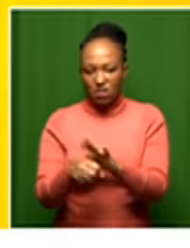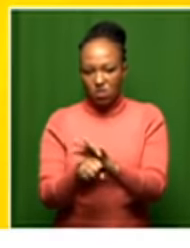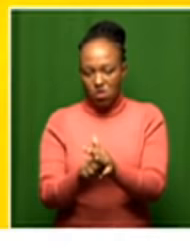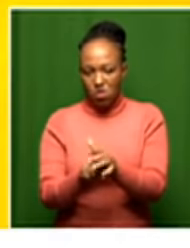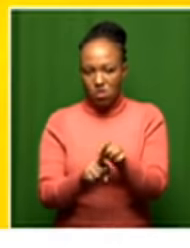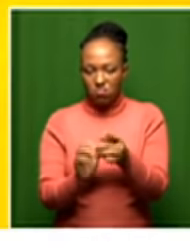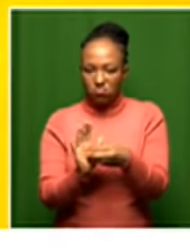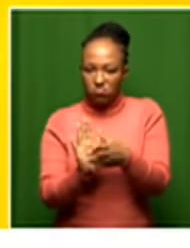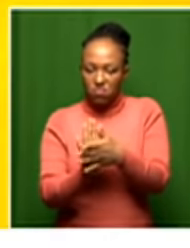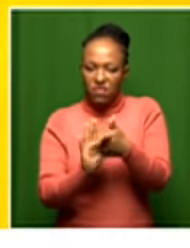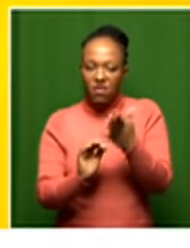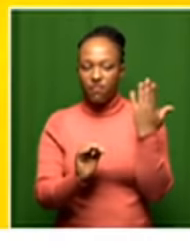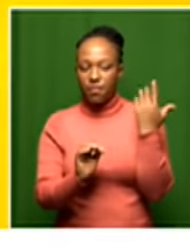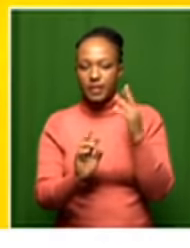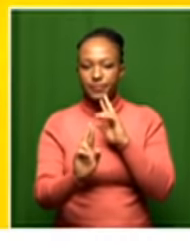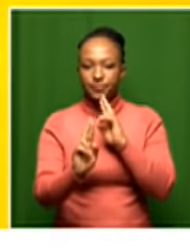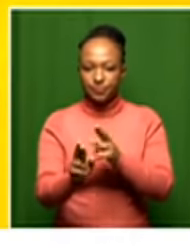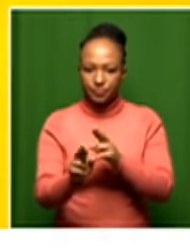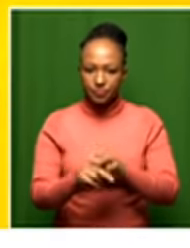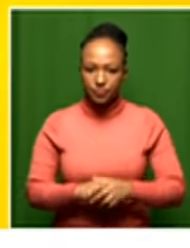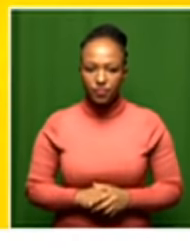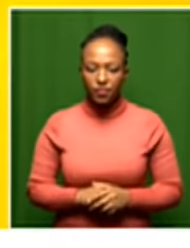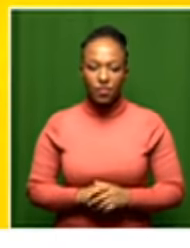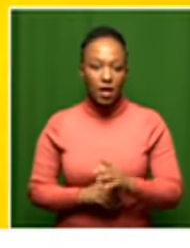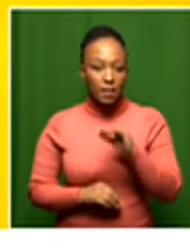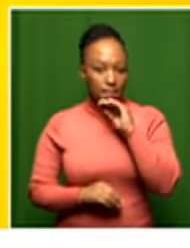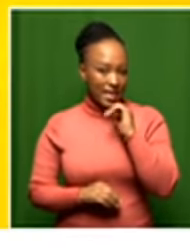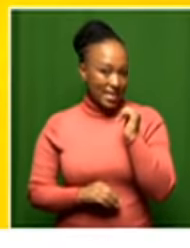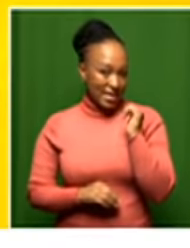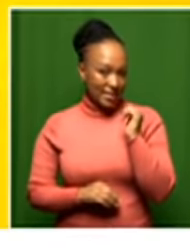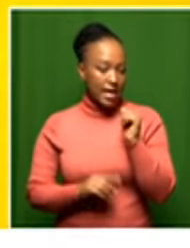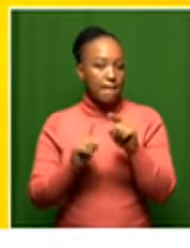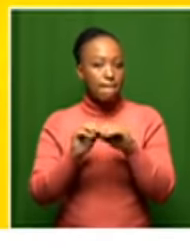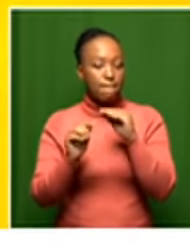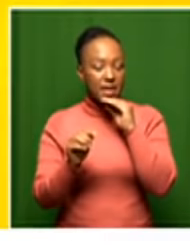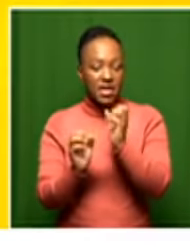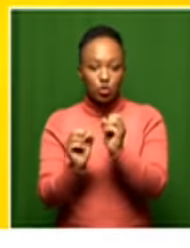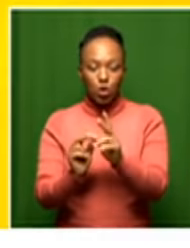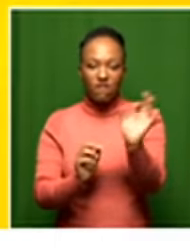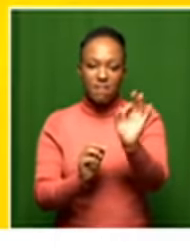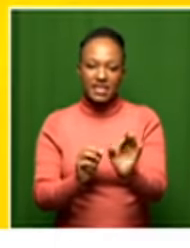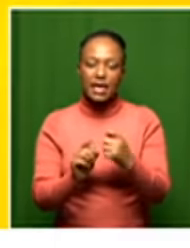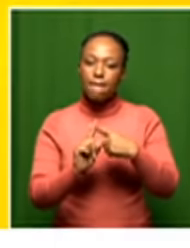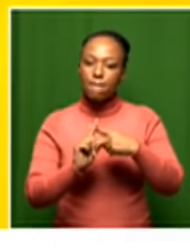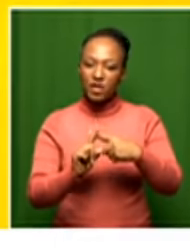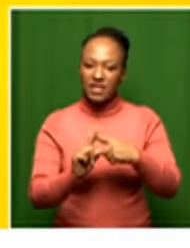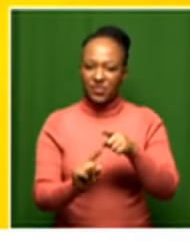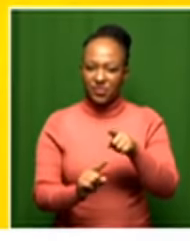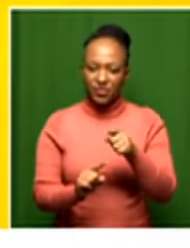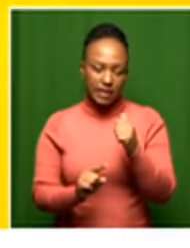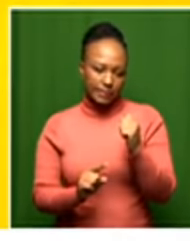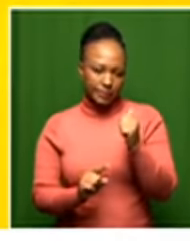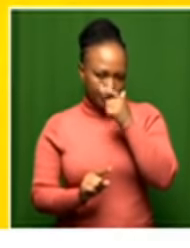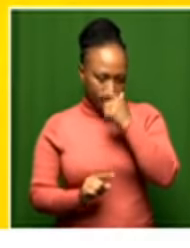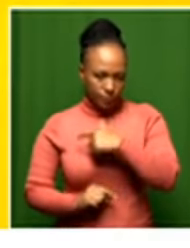have also been reported in the latest reporting cycle. That represents almost a 12% positivity rate.